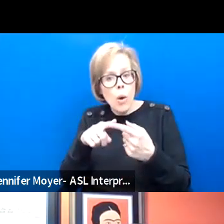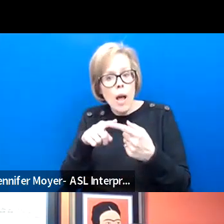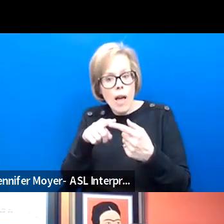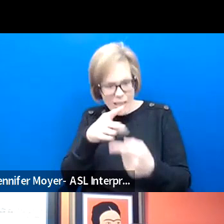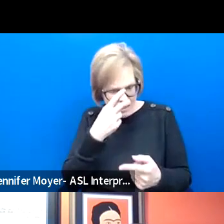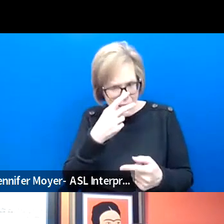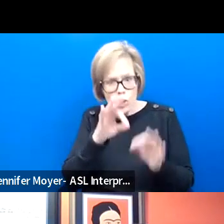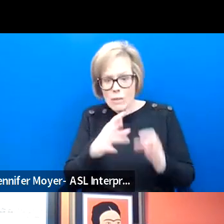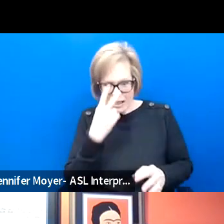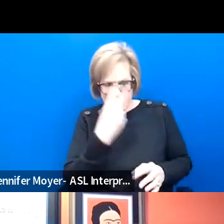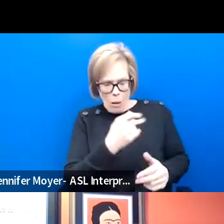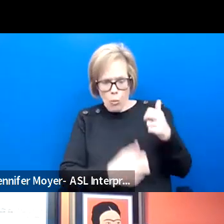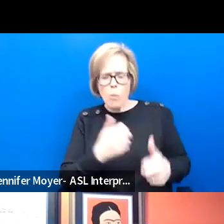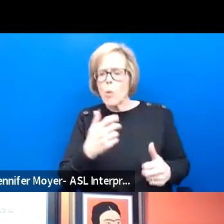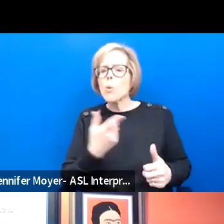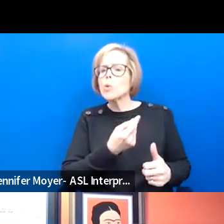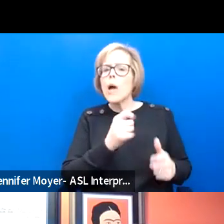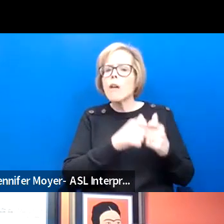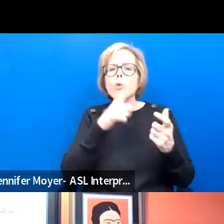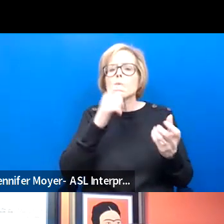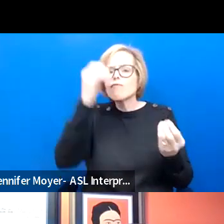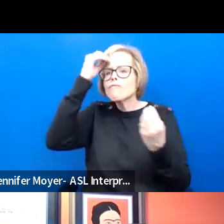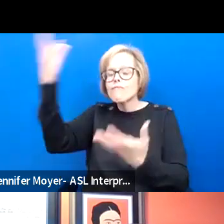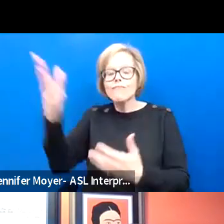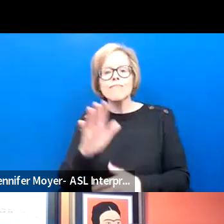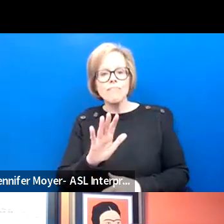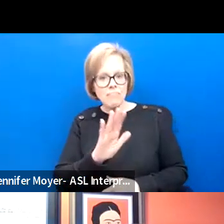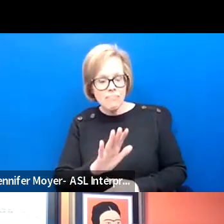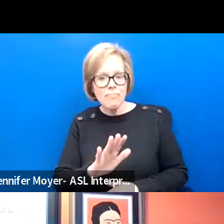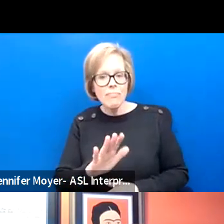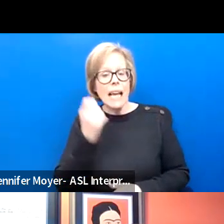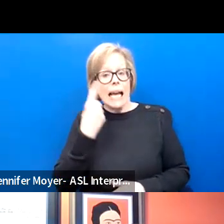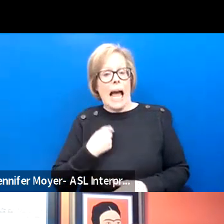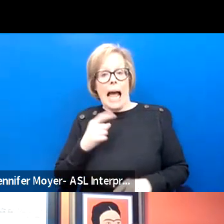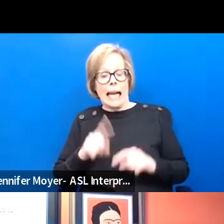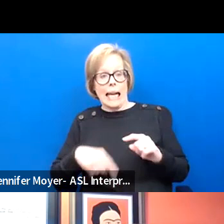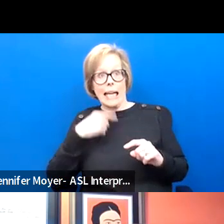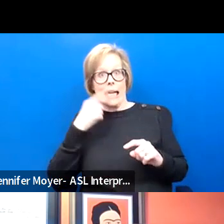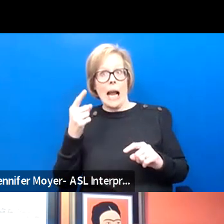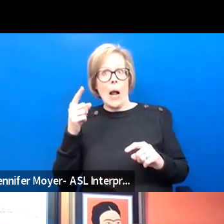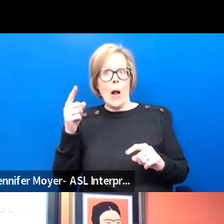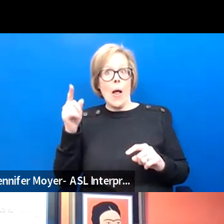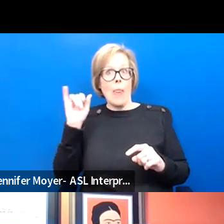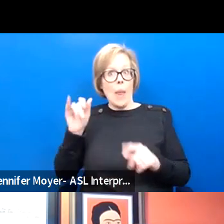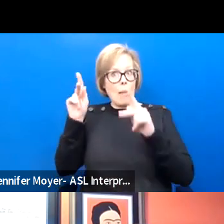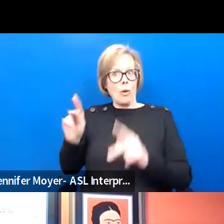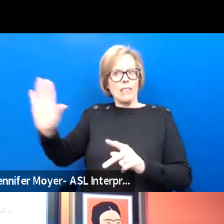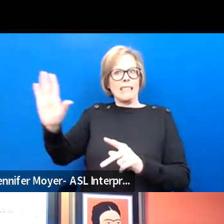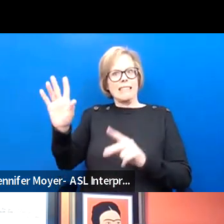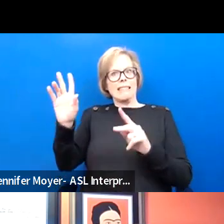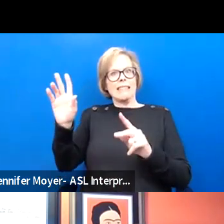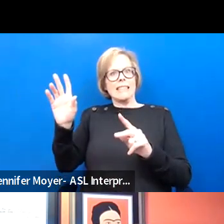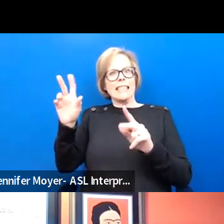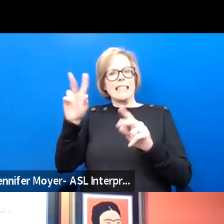escalate that? We have, I cannot tell you the title of the person, but I know exactly the name